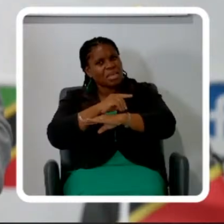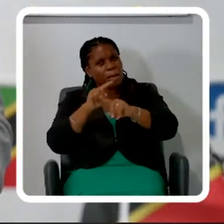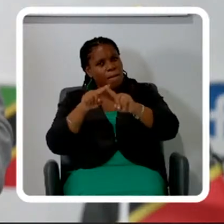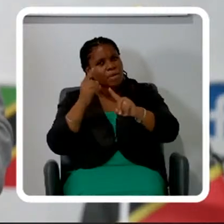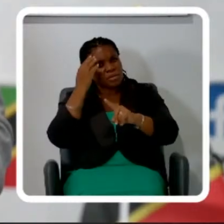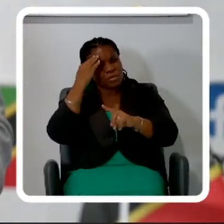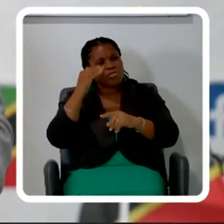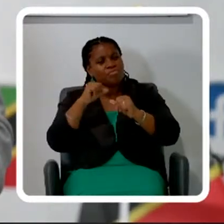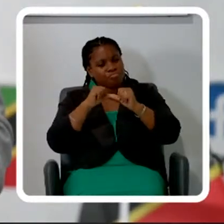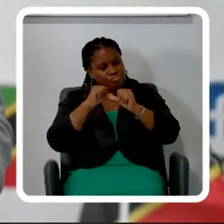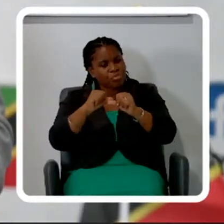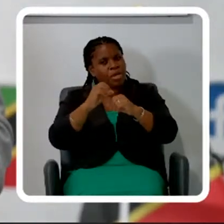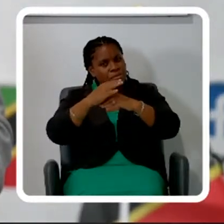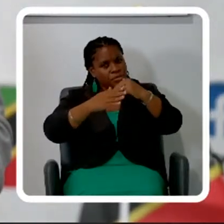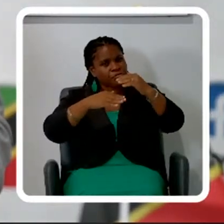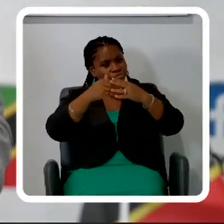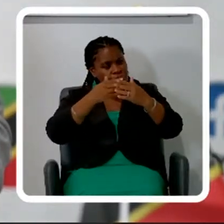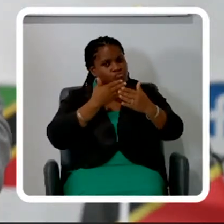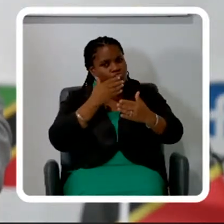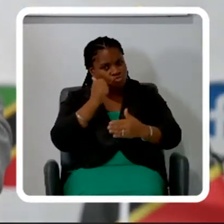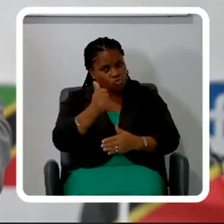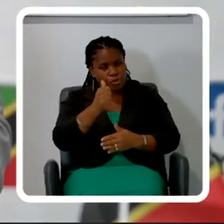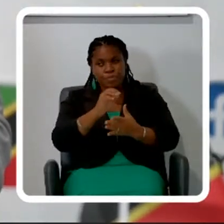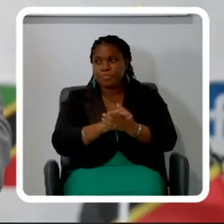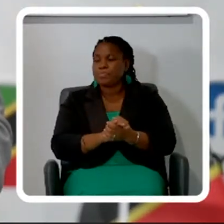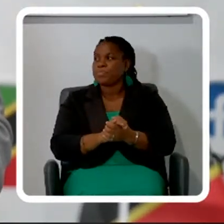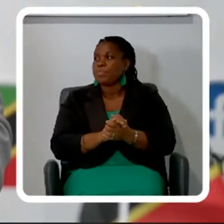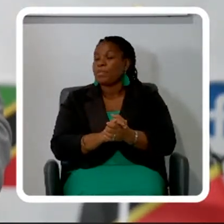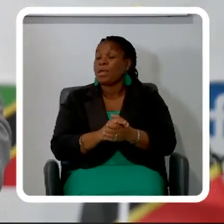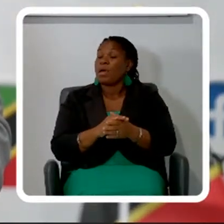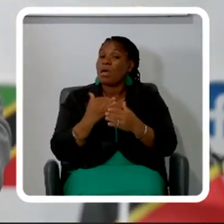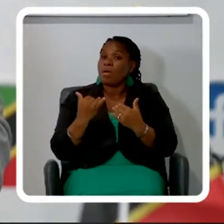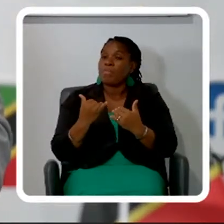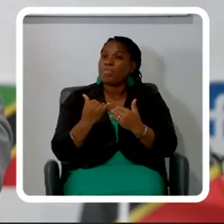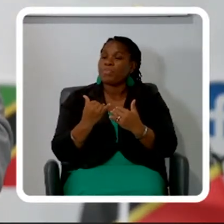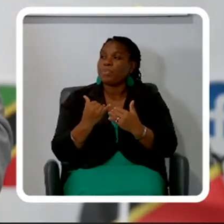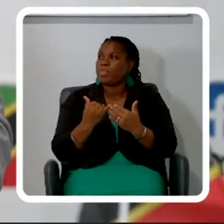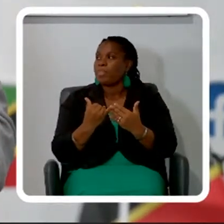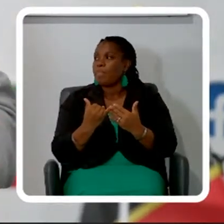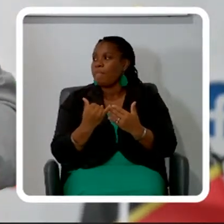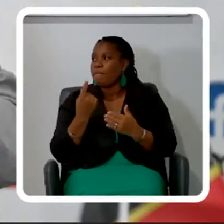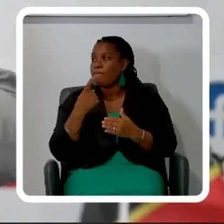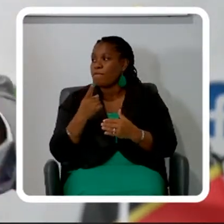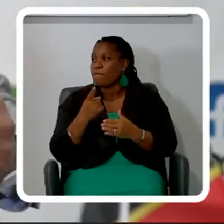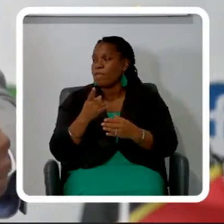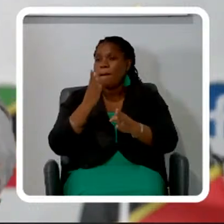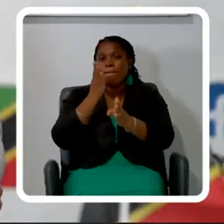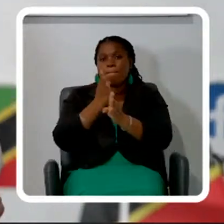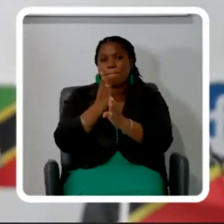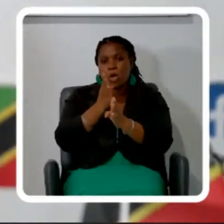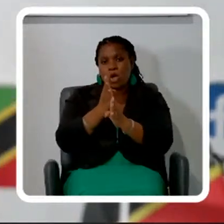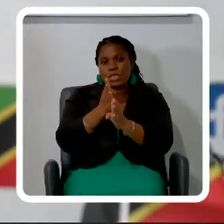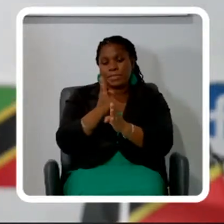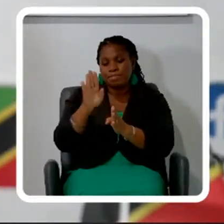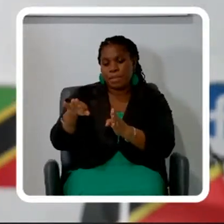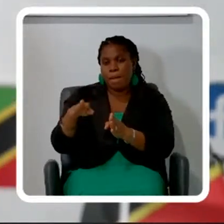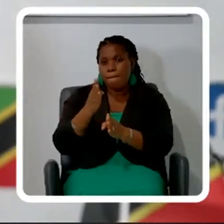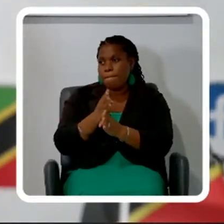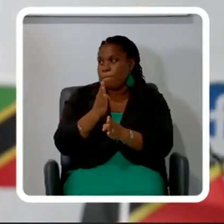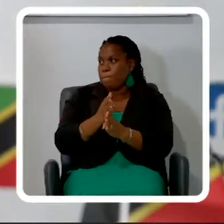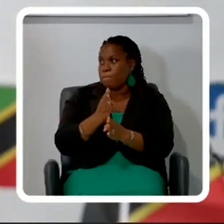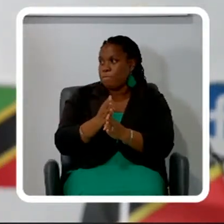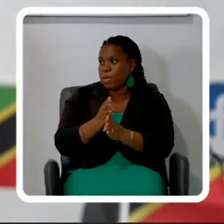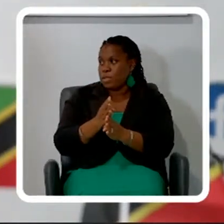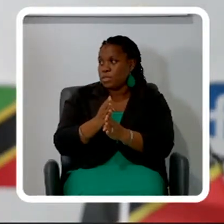the traffic department will be there. And with respect to the bus fares, as you know, there was a committee put in place. It's under